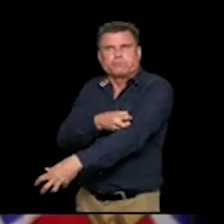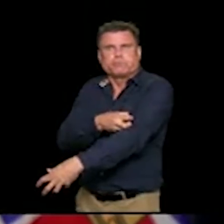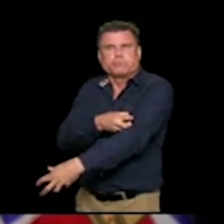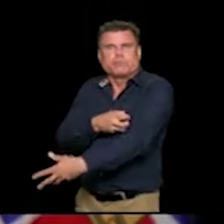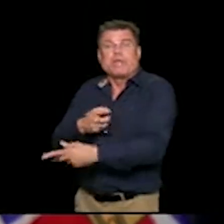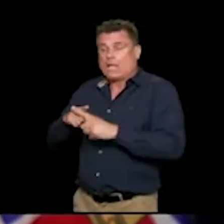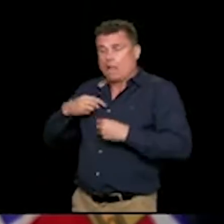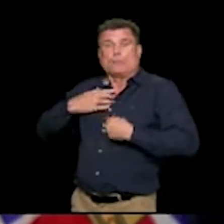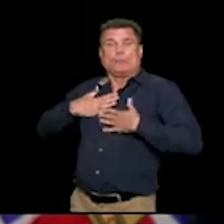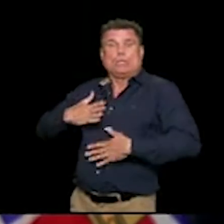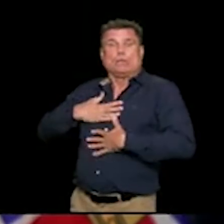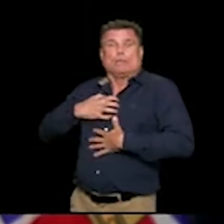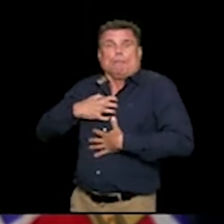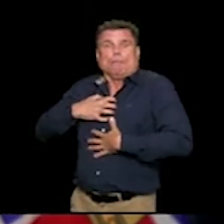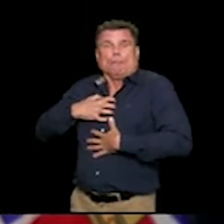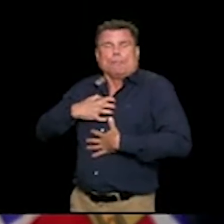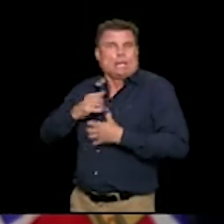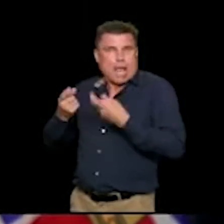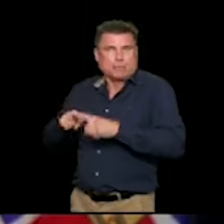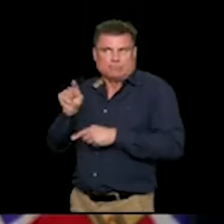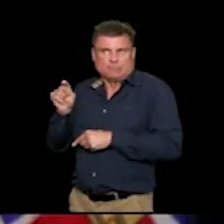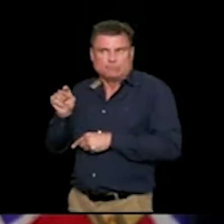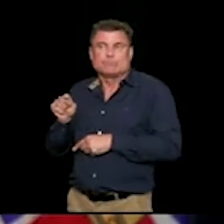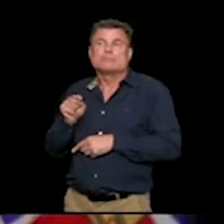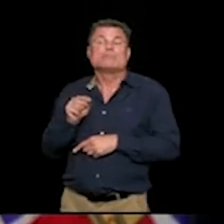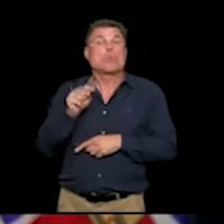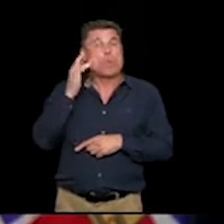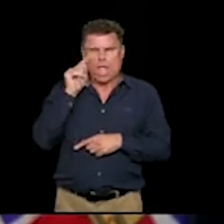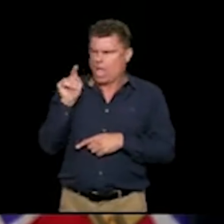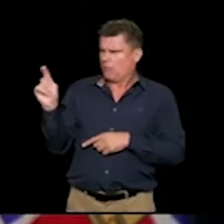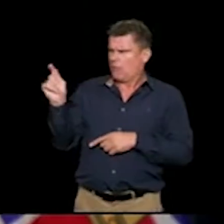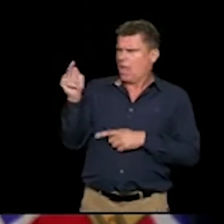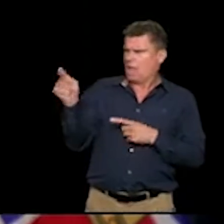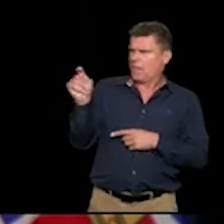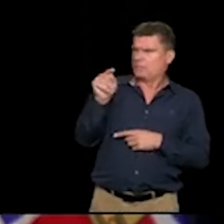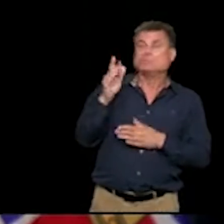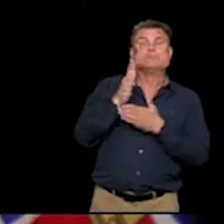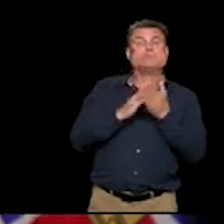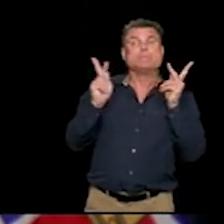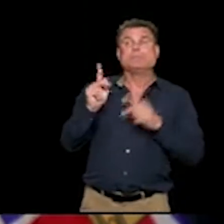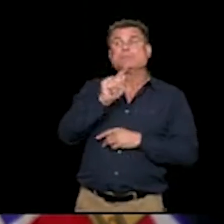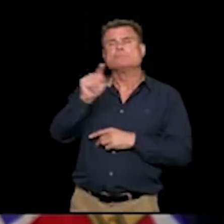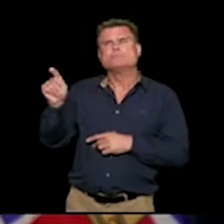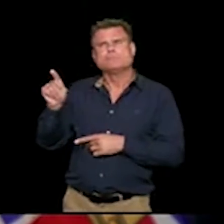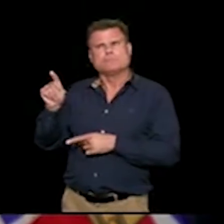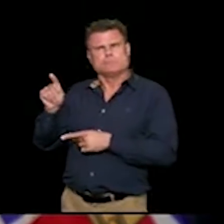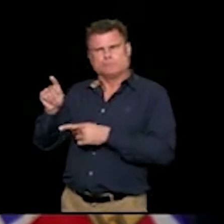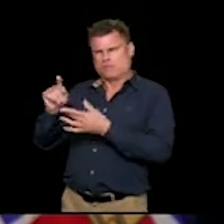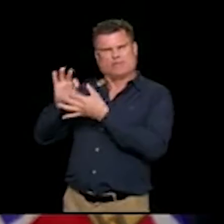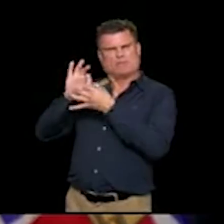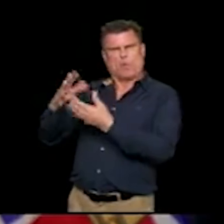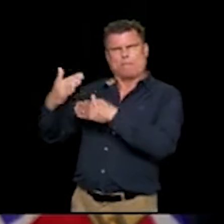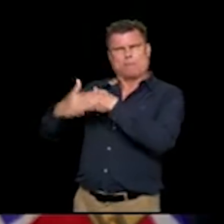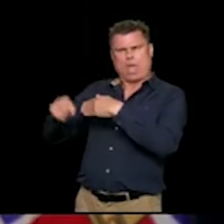that can actually happen weeks later. We've also seen in young teenagers and young adults that they can